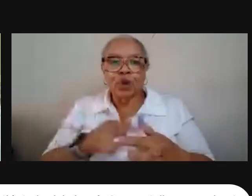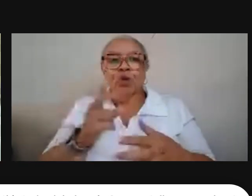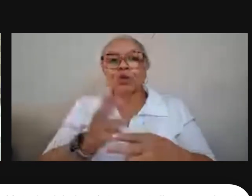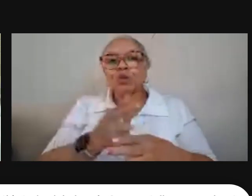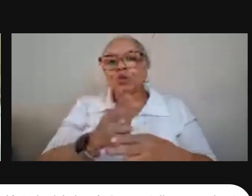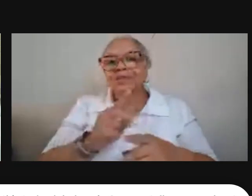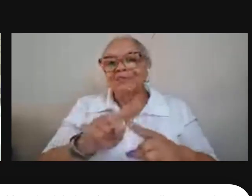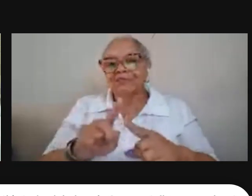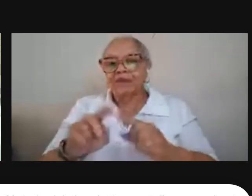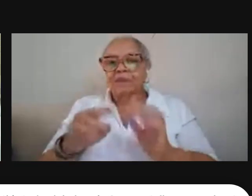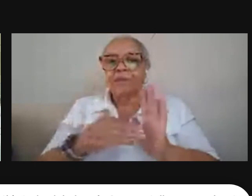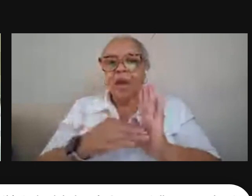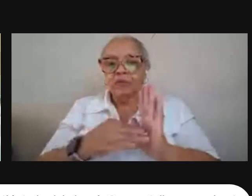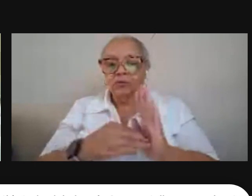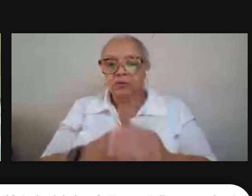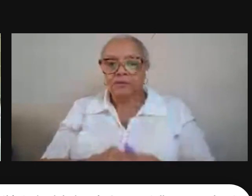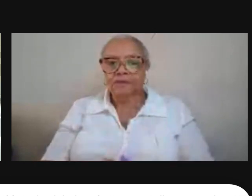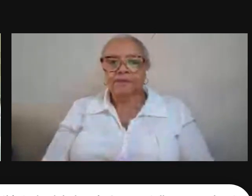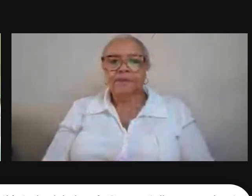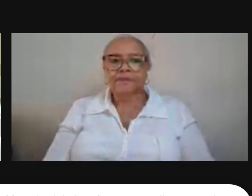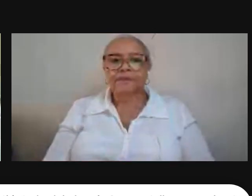models.